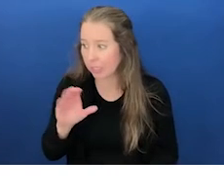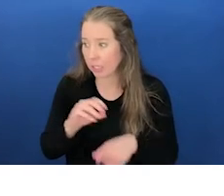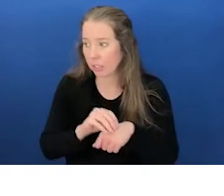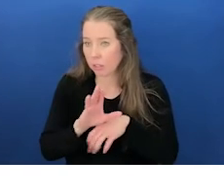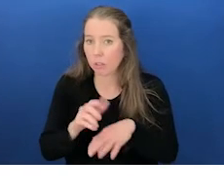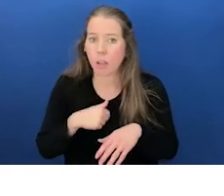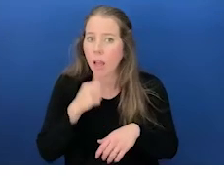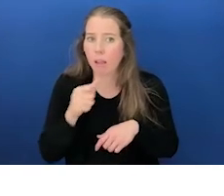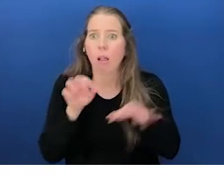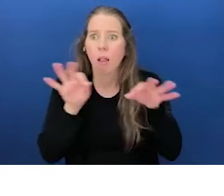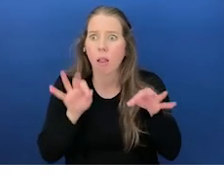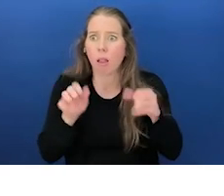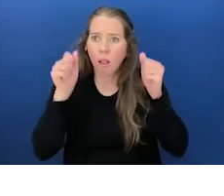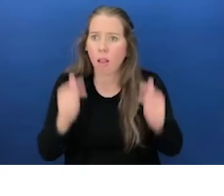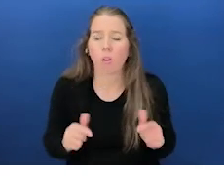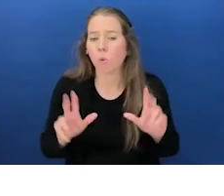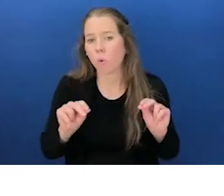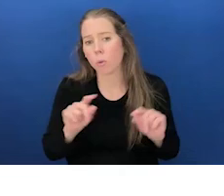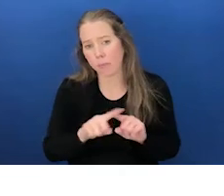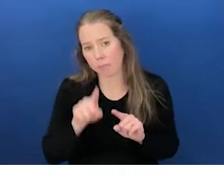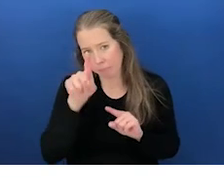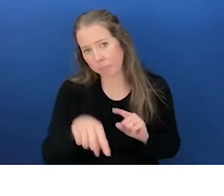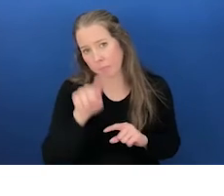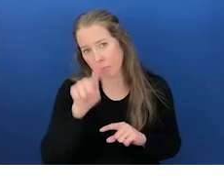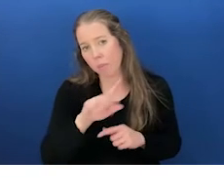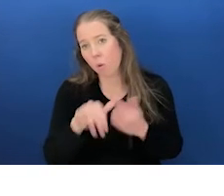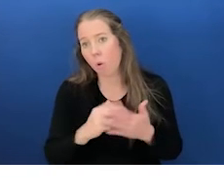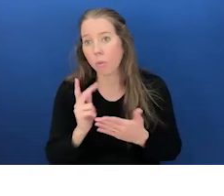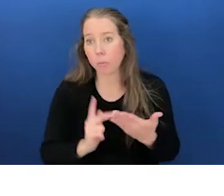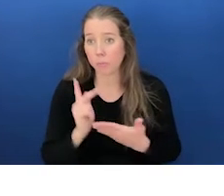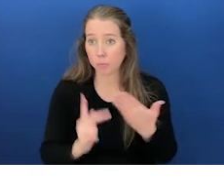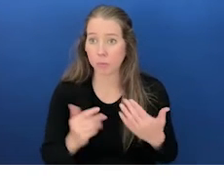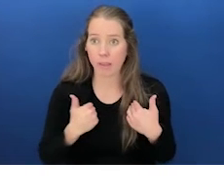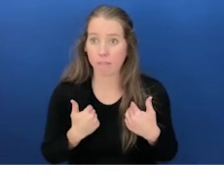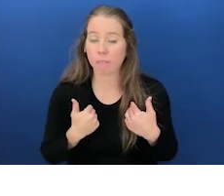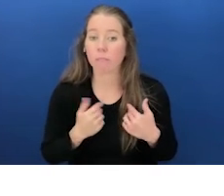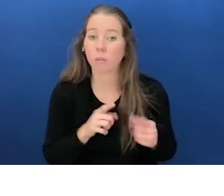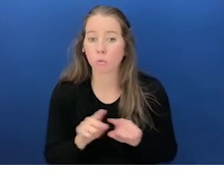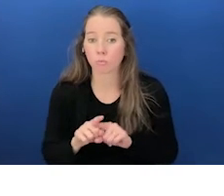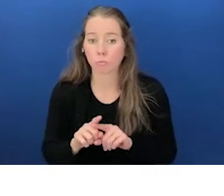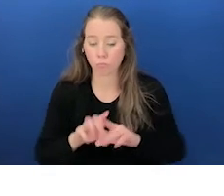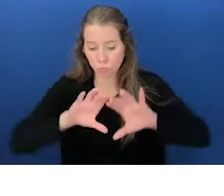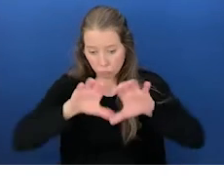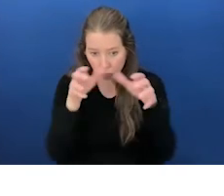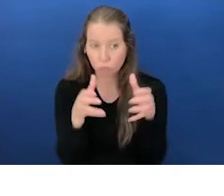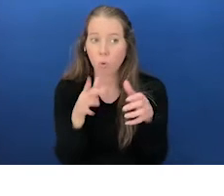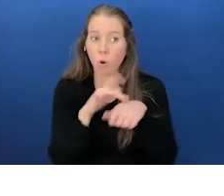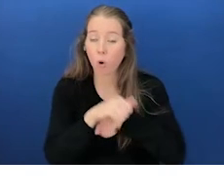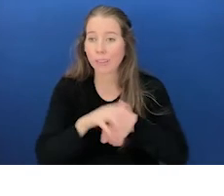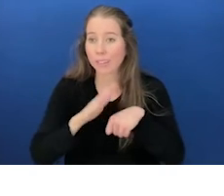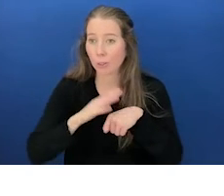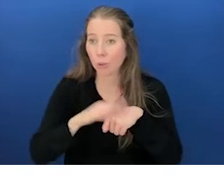one of these, but these are all the programs that we have here on campus. And as a group in our early alert team, we kind